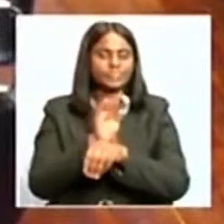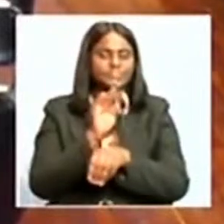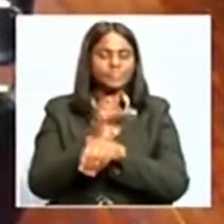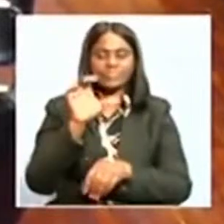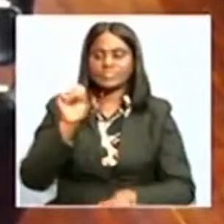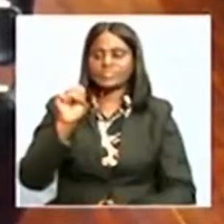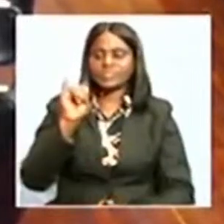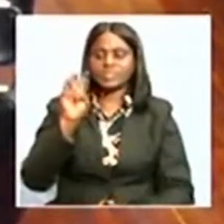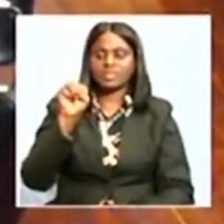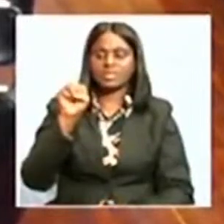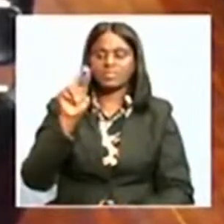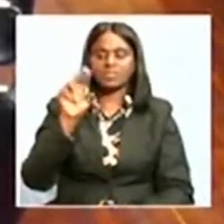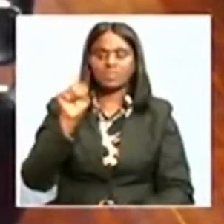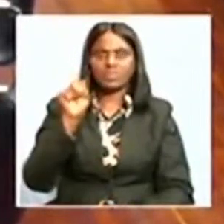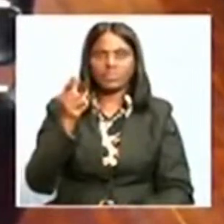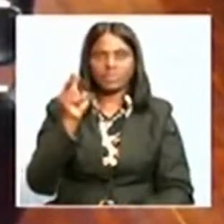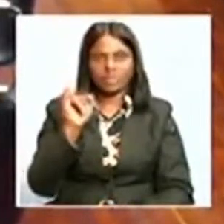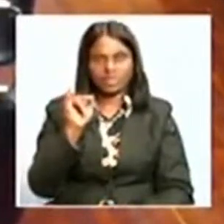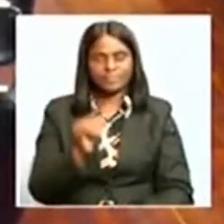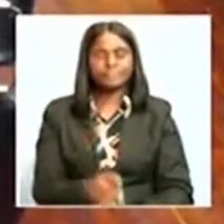Smushi?